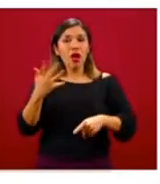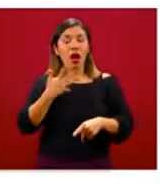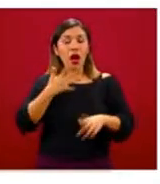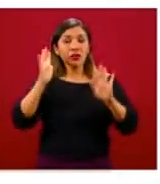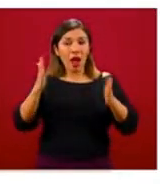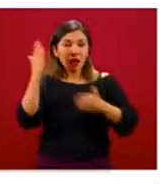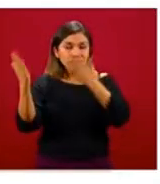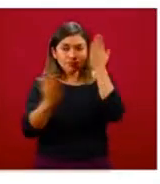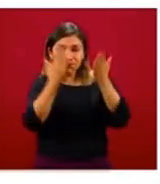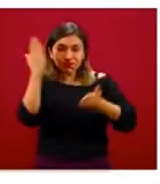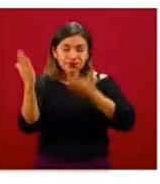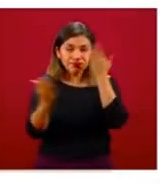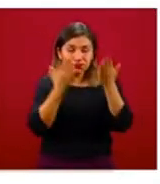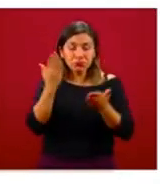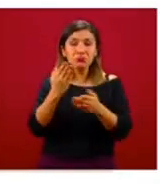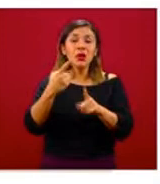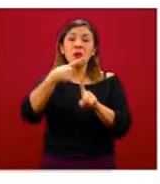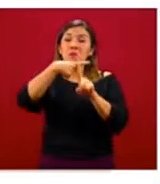scene.